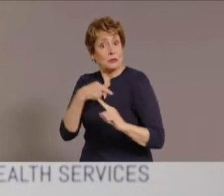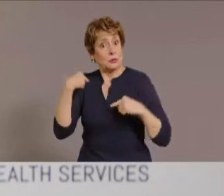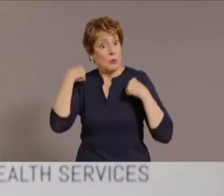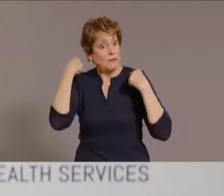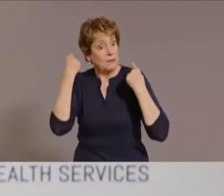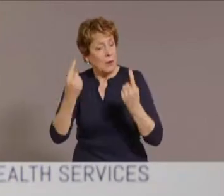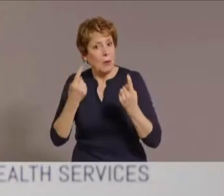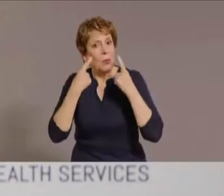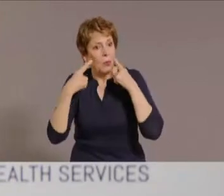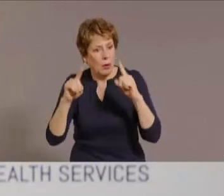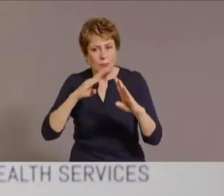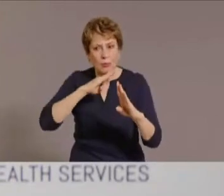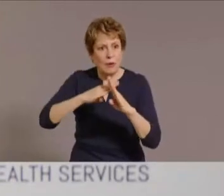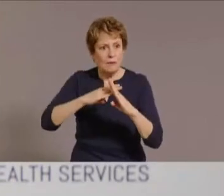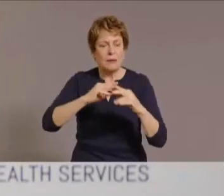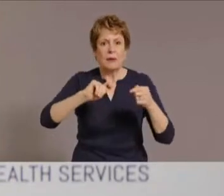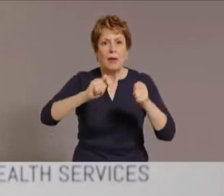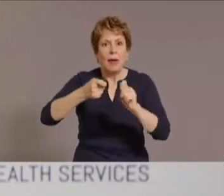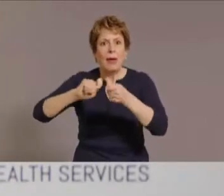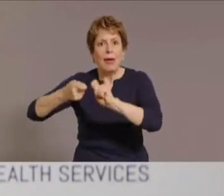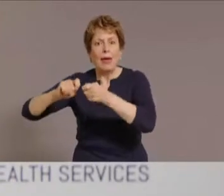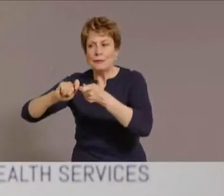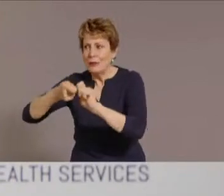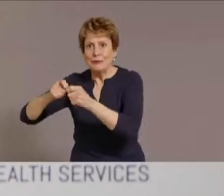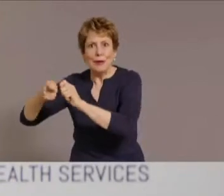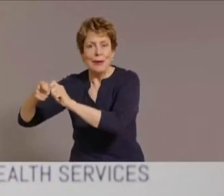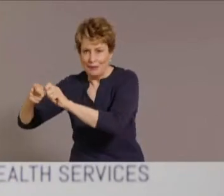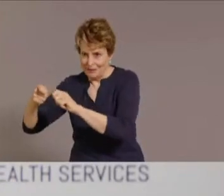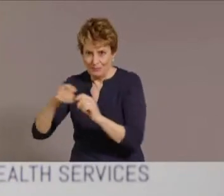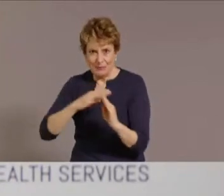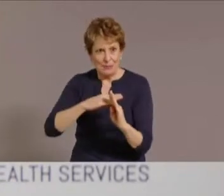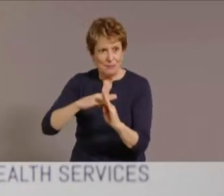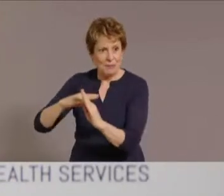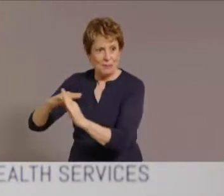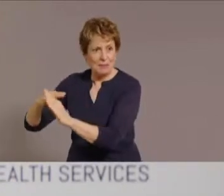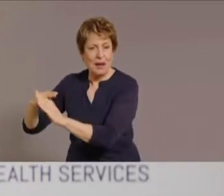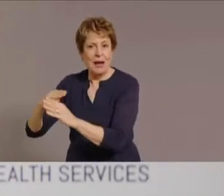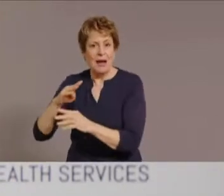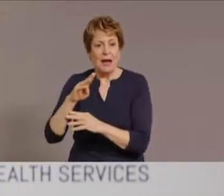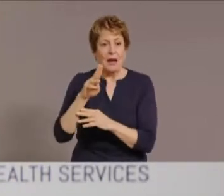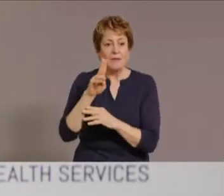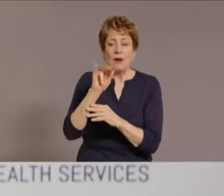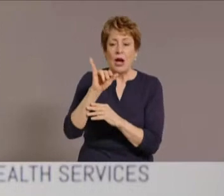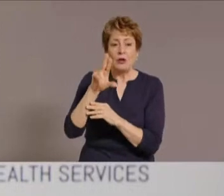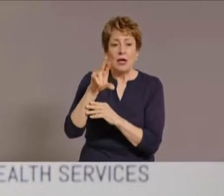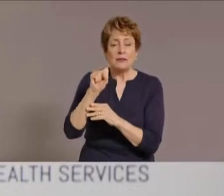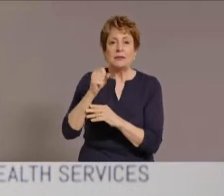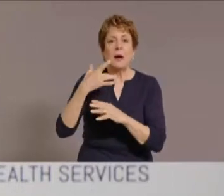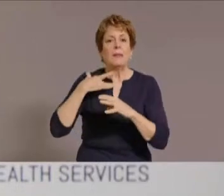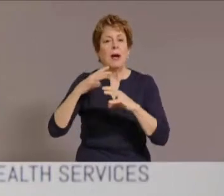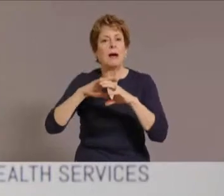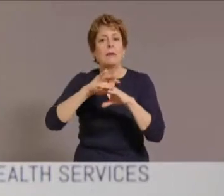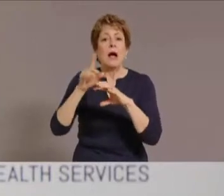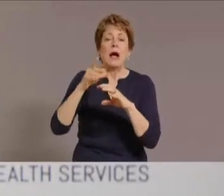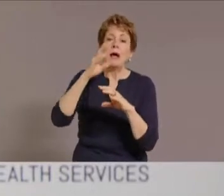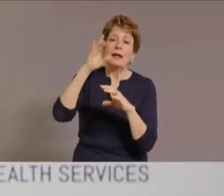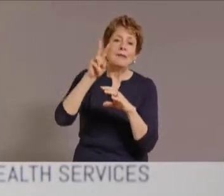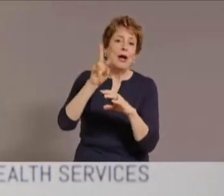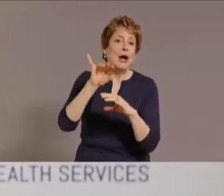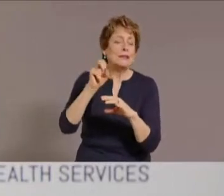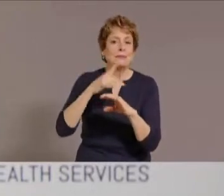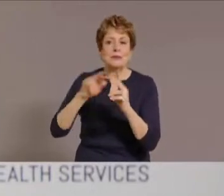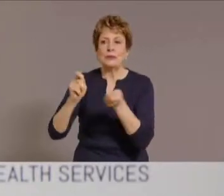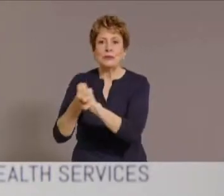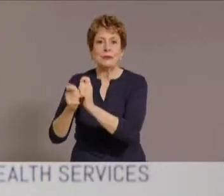Arizona, but we know that that's what viruses do. They mutate. And so we want to make sure that Arizonans are protected, but it's always been a worry,